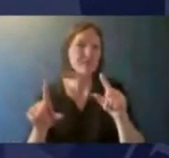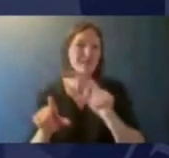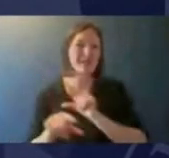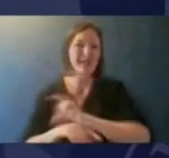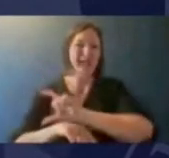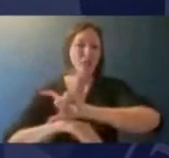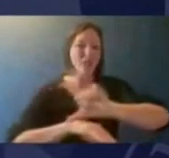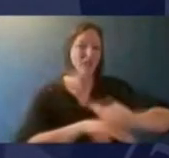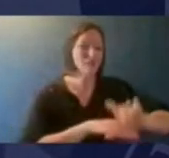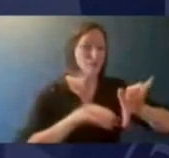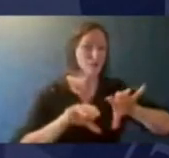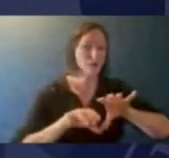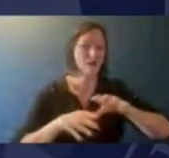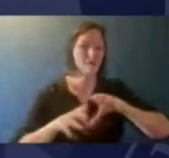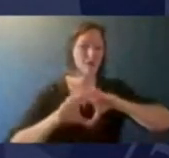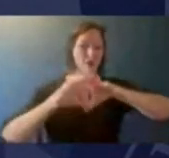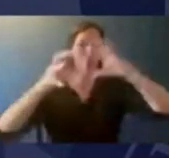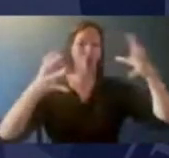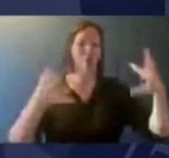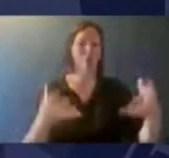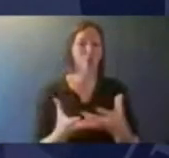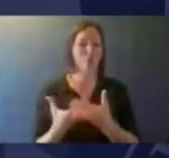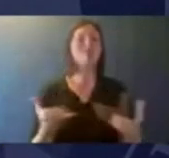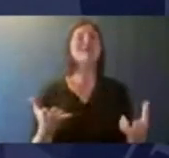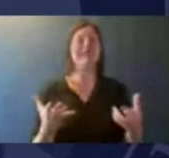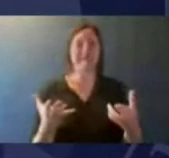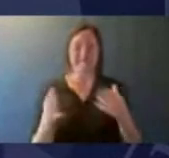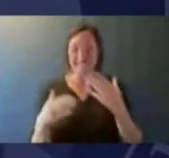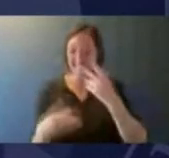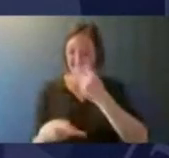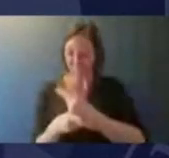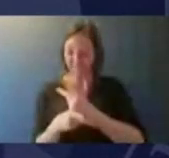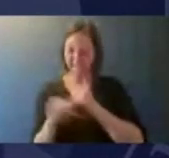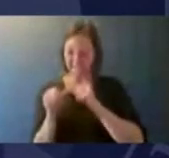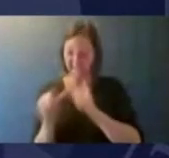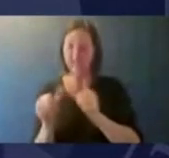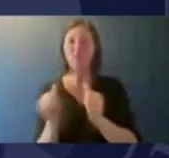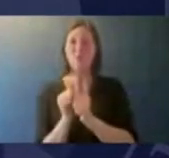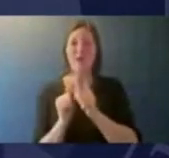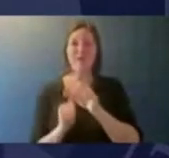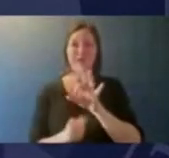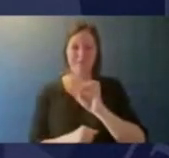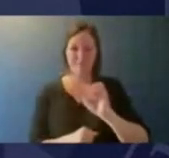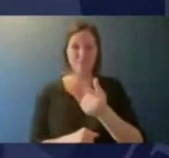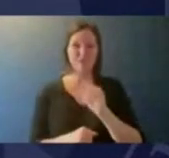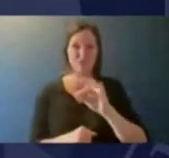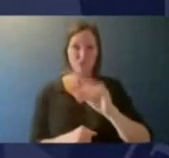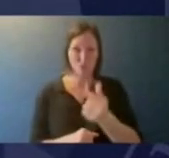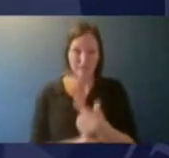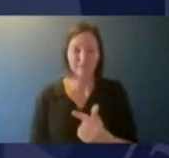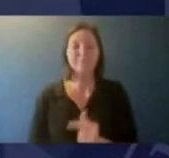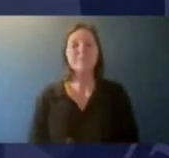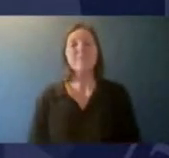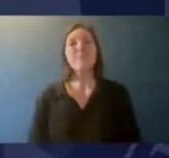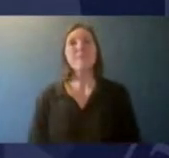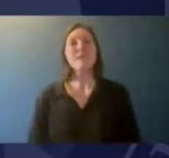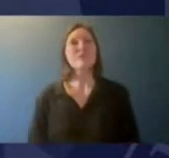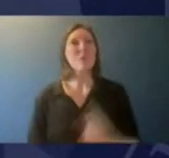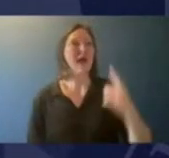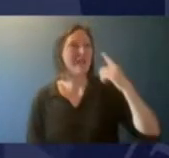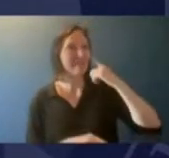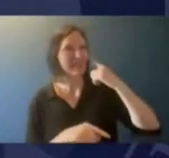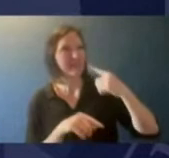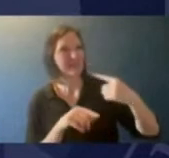resources, is maintained with friendshoring. So I think the argument